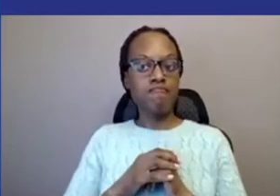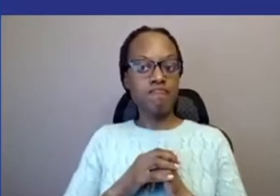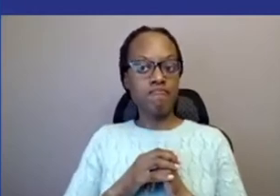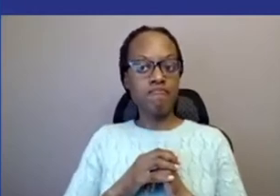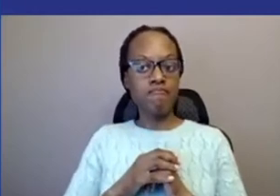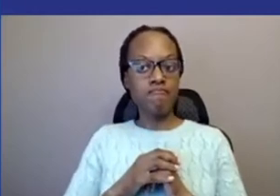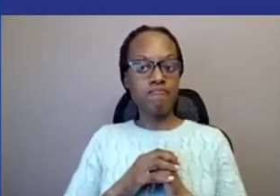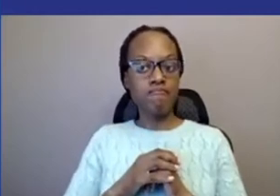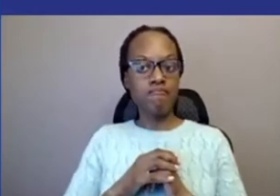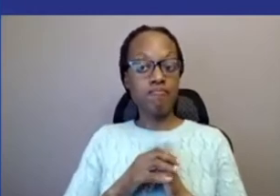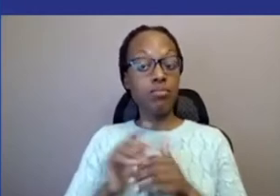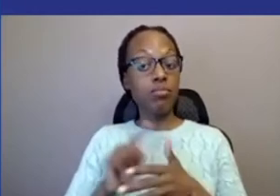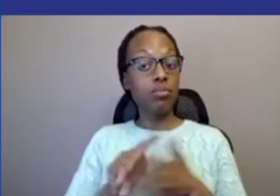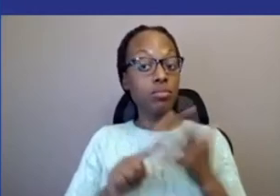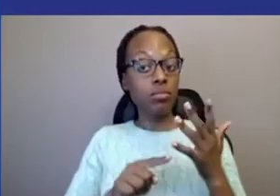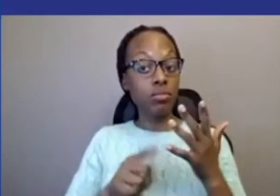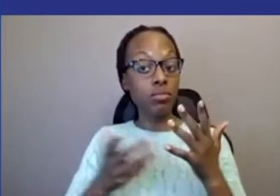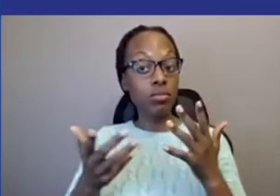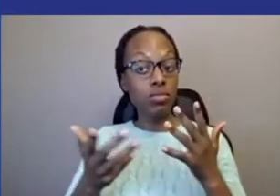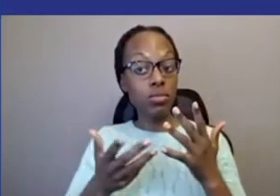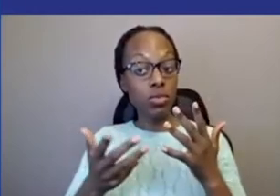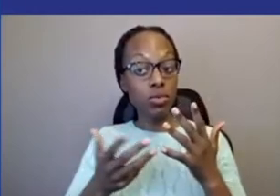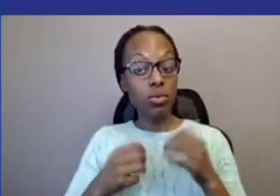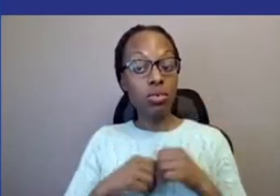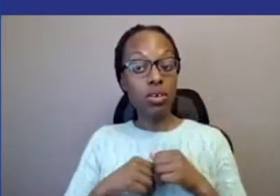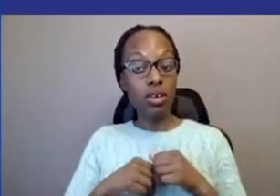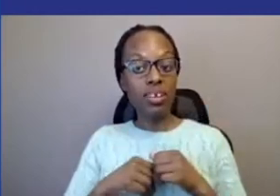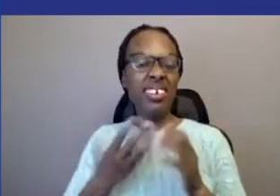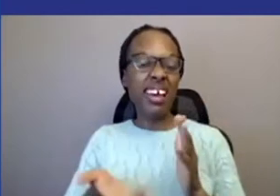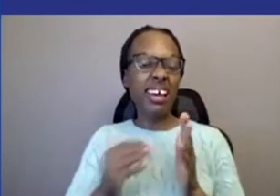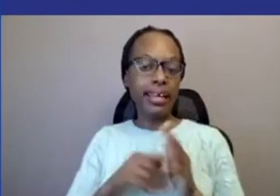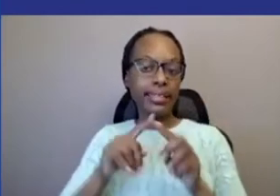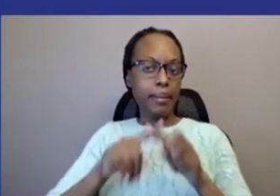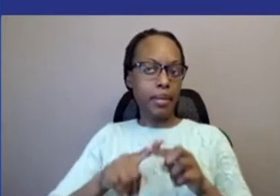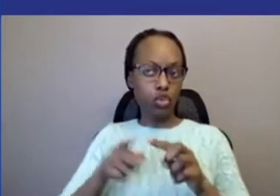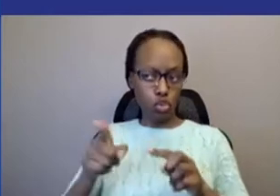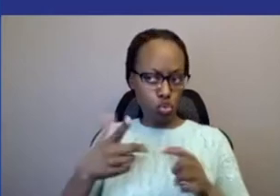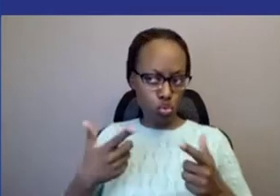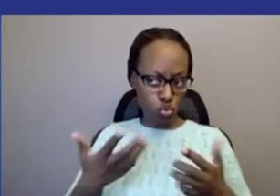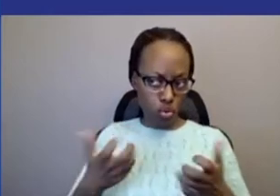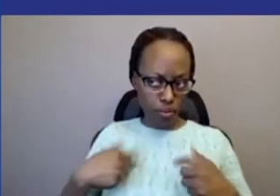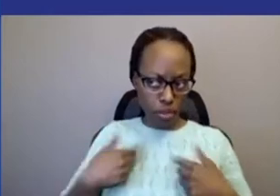And that would be obviously depending on what is asked of me.